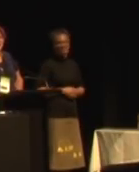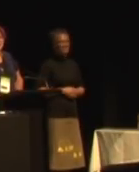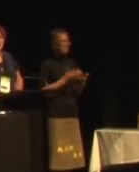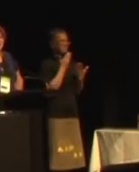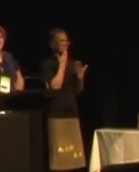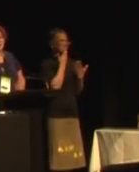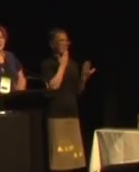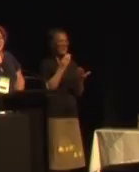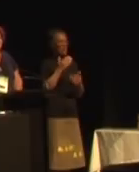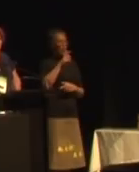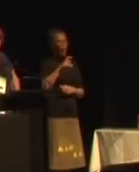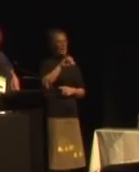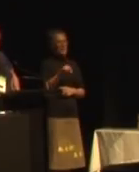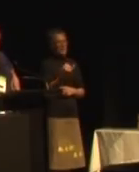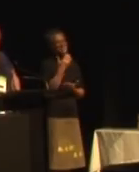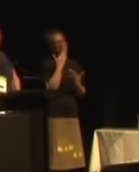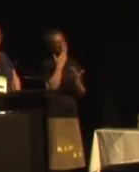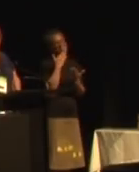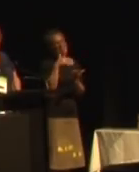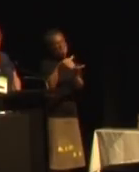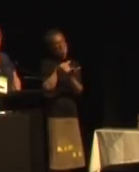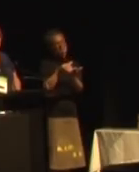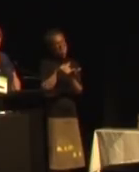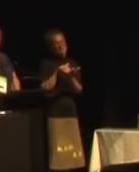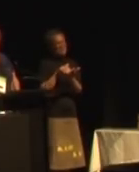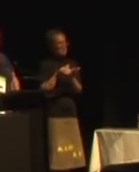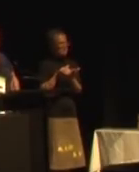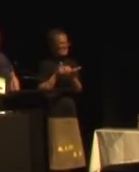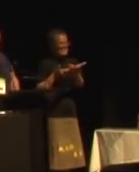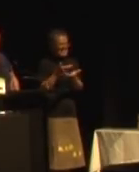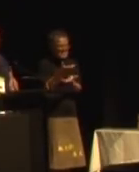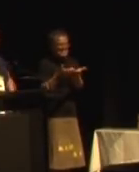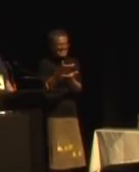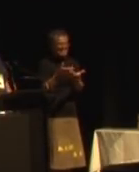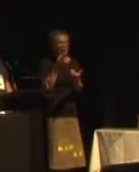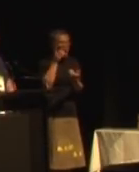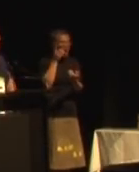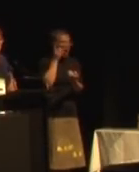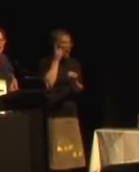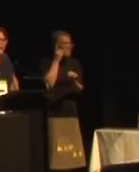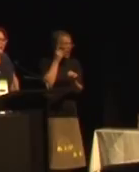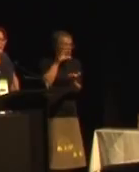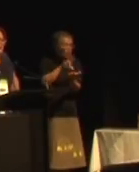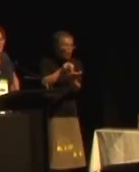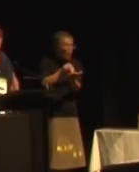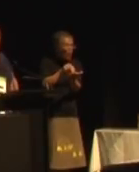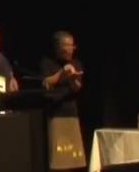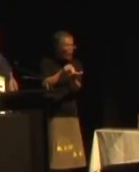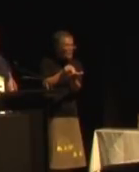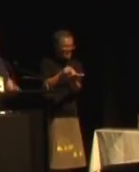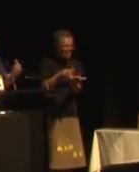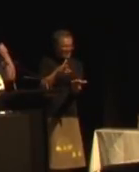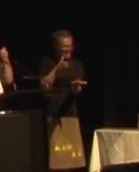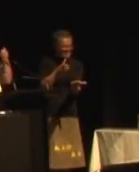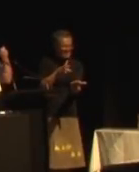Thank you, Courtney Johnson, for giving me that mihi, and my friend Georgie Ferrari, who recorded on her iPhone, and my partner, Carolyn Arthur, who